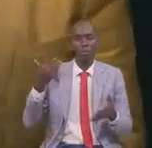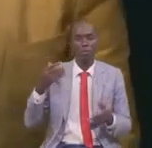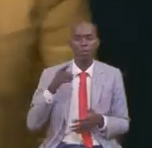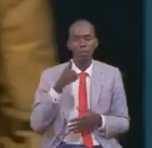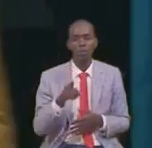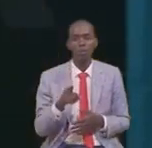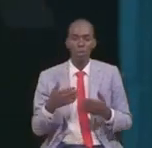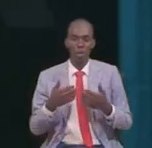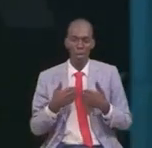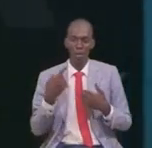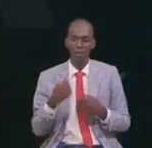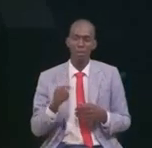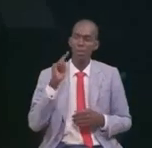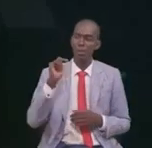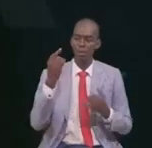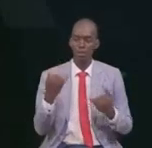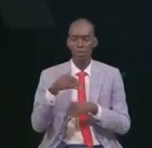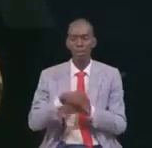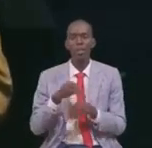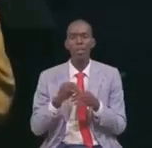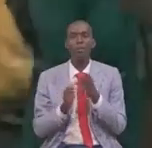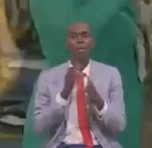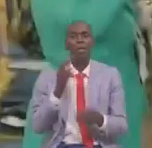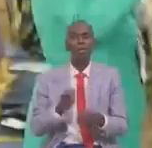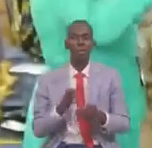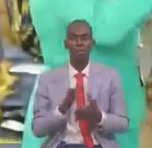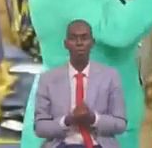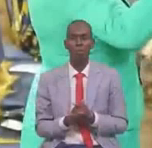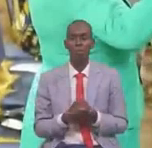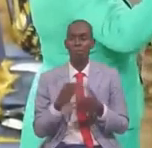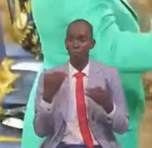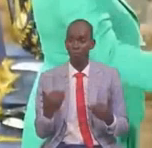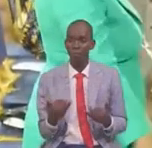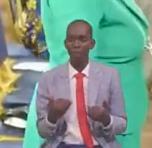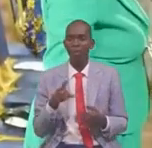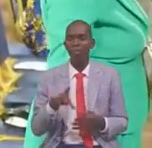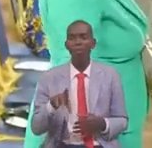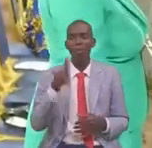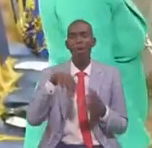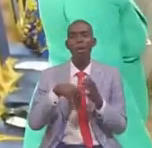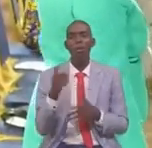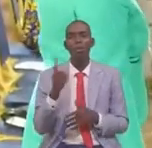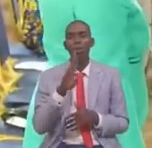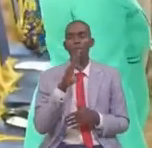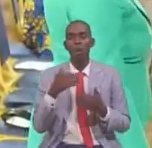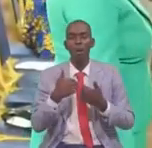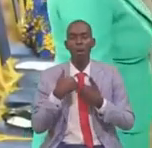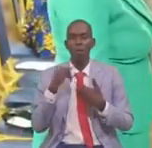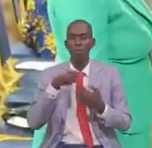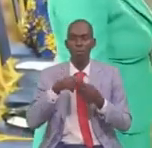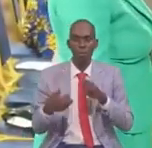have a testimony tonight in Jesus' name. Yes. Now, identify the problem you have